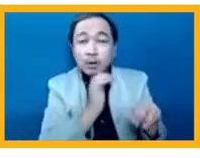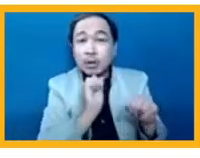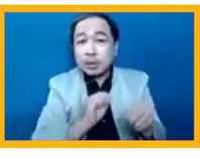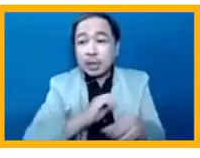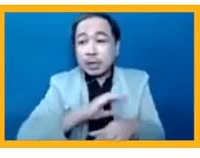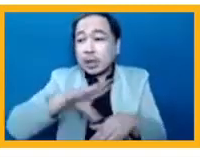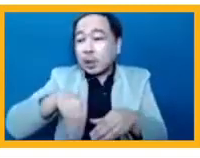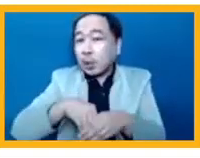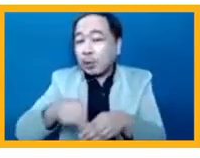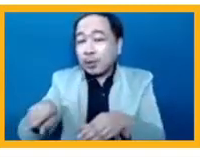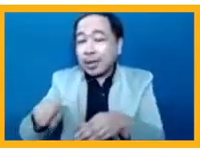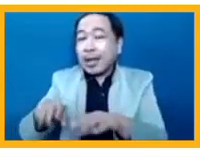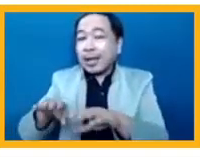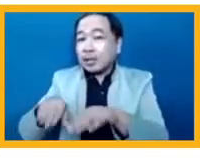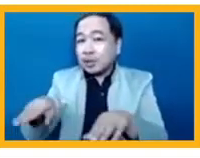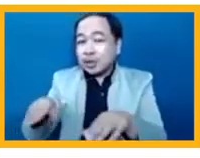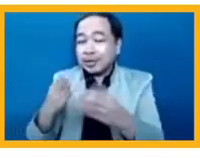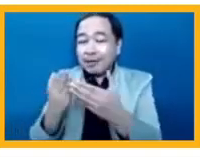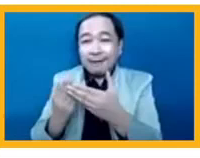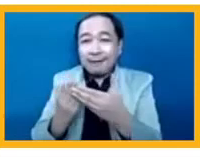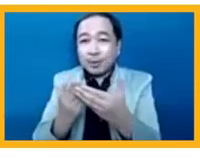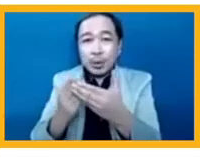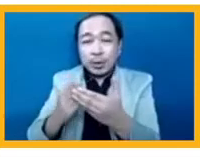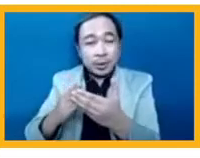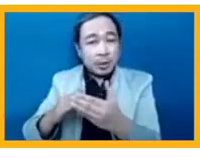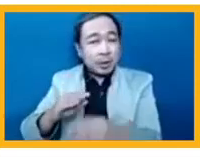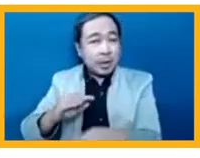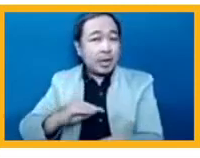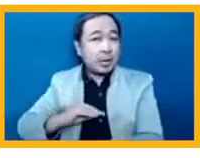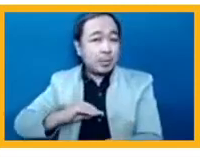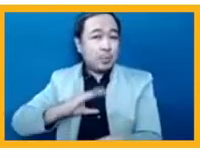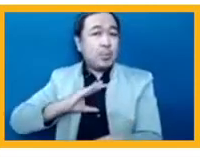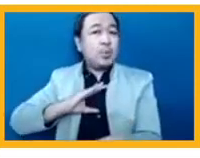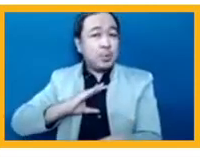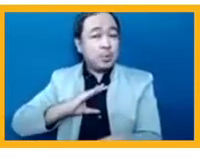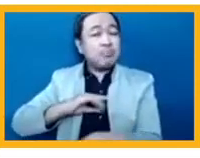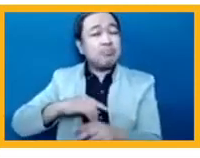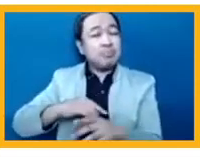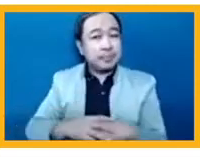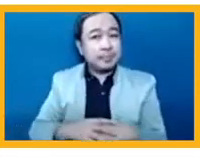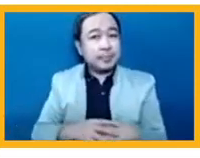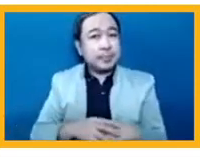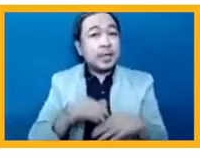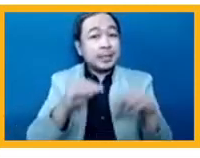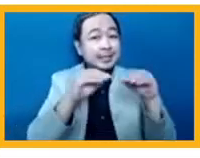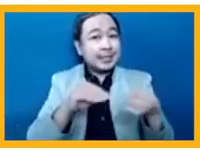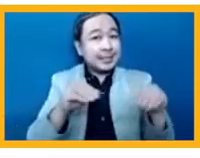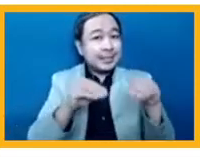child's academic and socio-emotional learning. Teachers, we all know, are the peg around whom